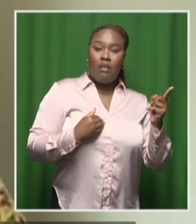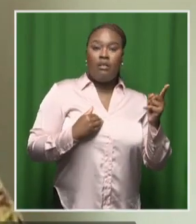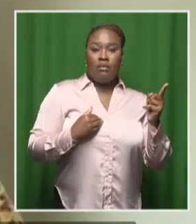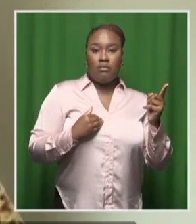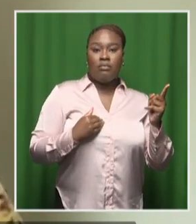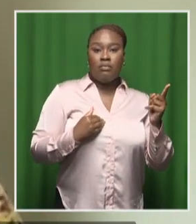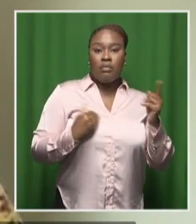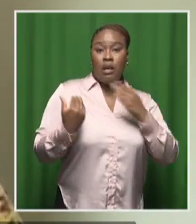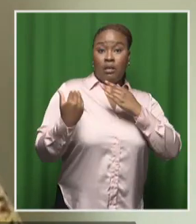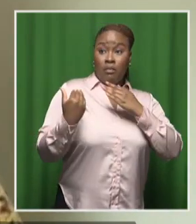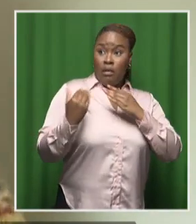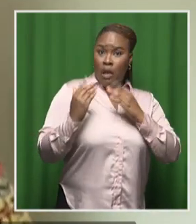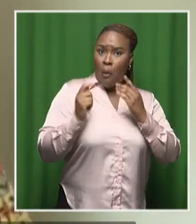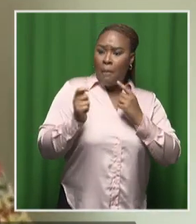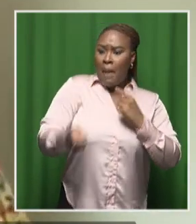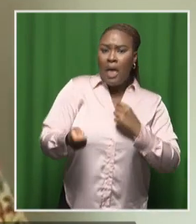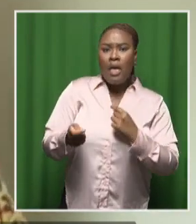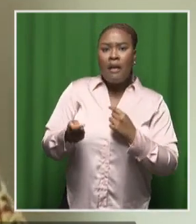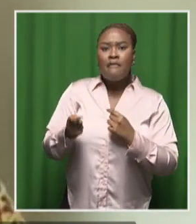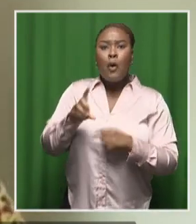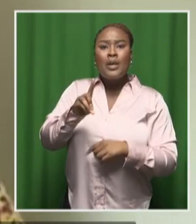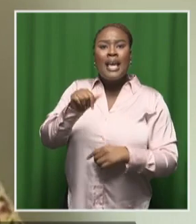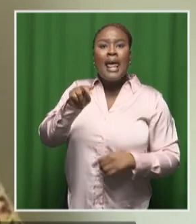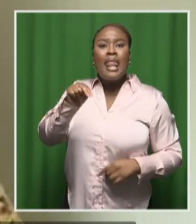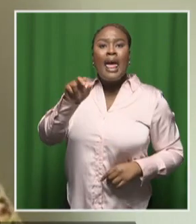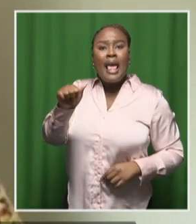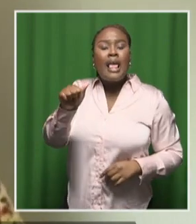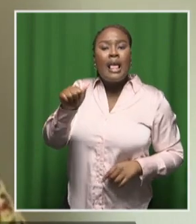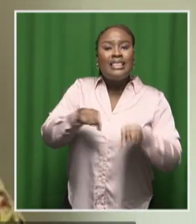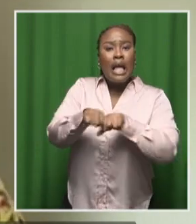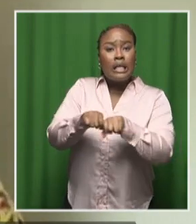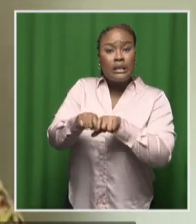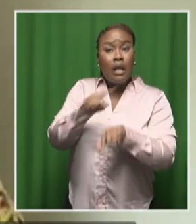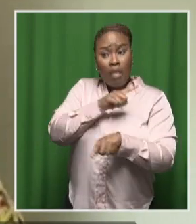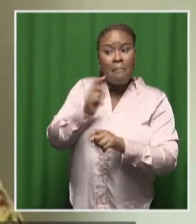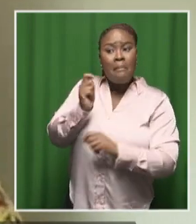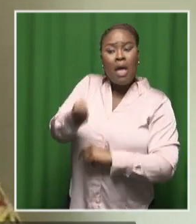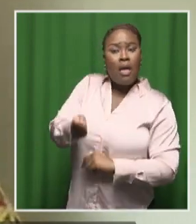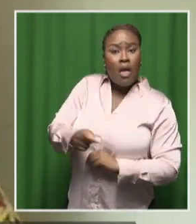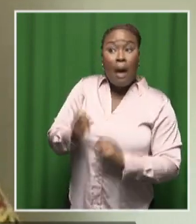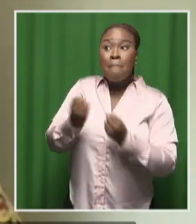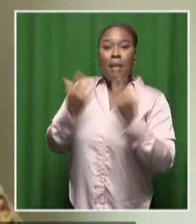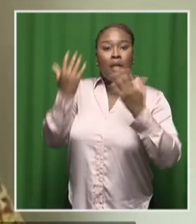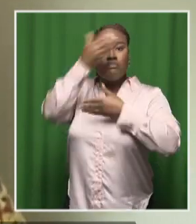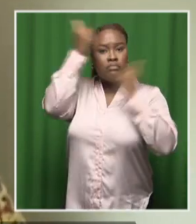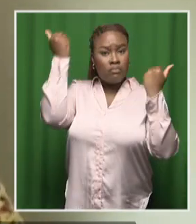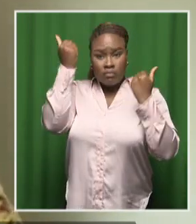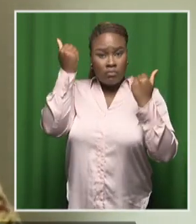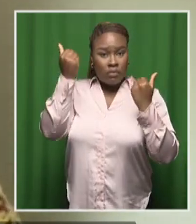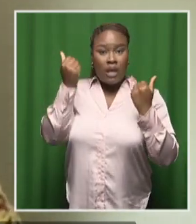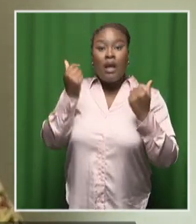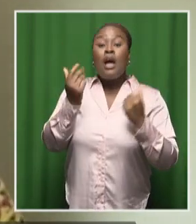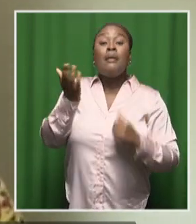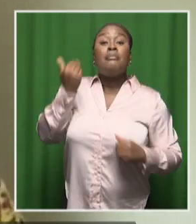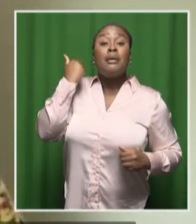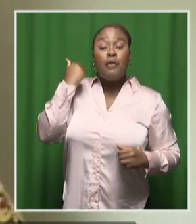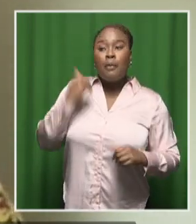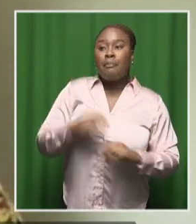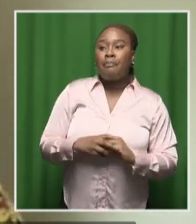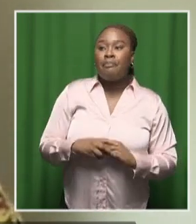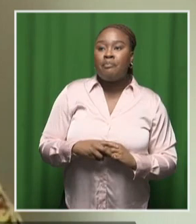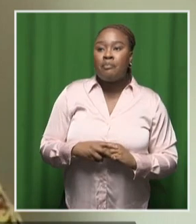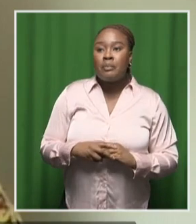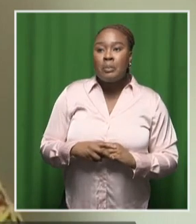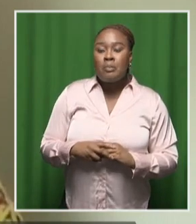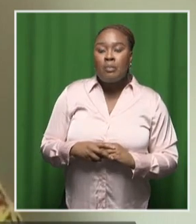for paternity tests. And many people don't know this, that if there is a dispute, because many years ago, this was one of